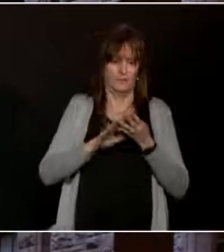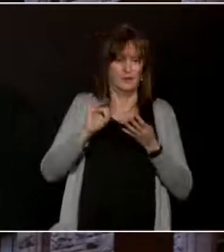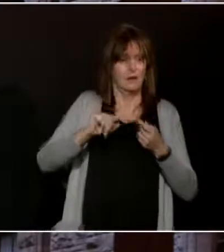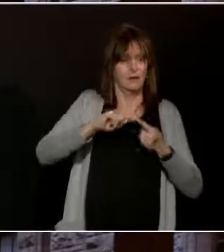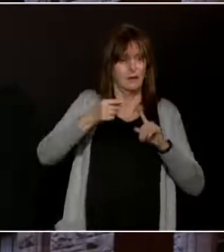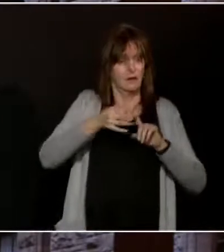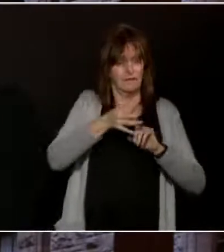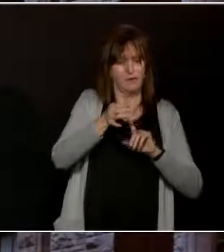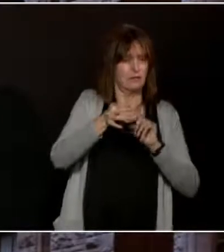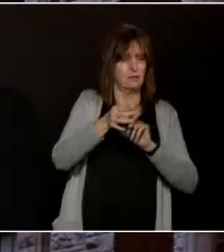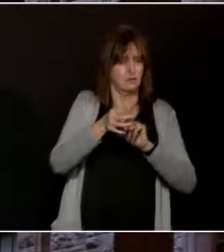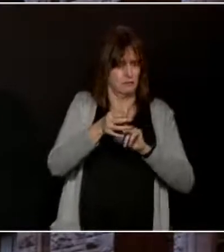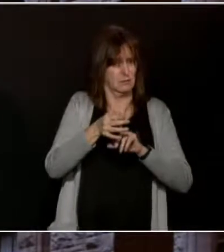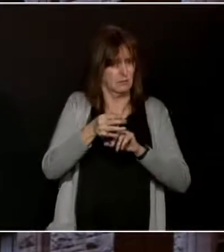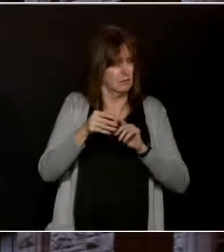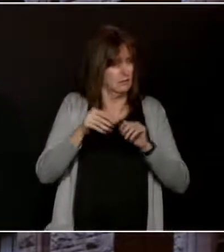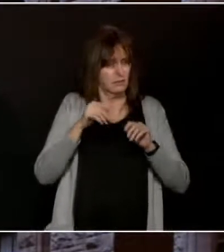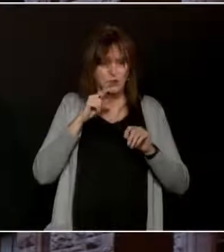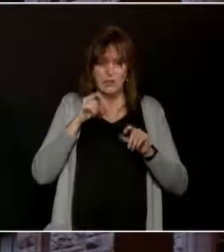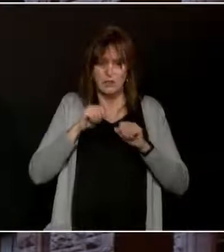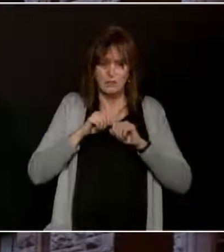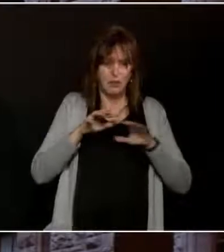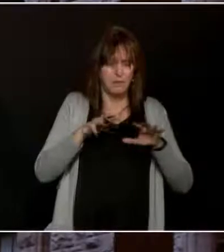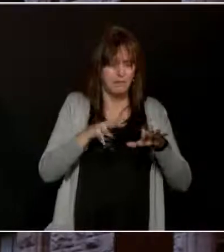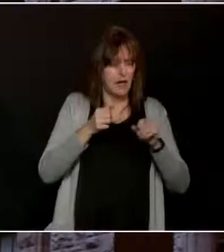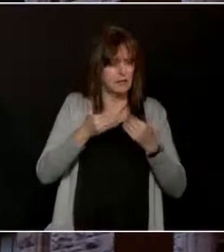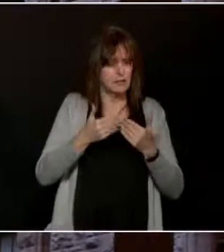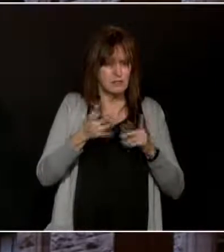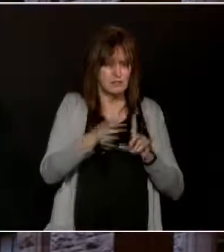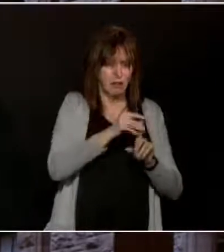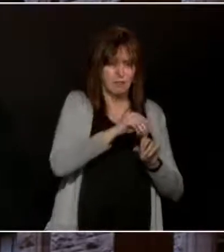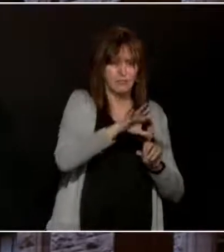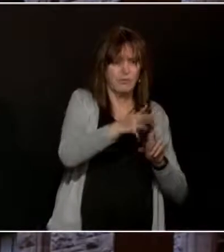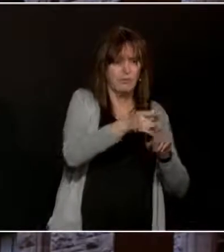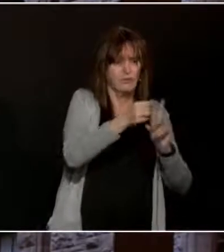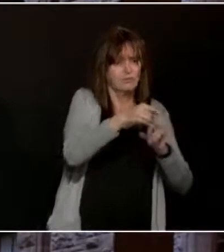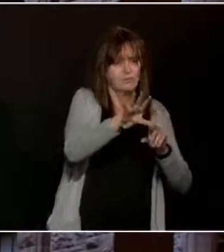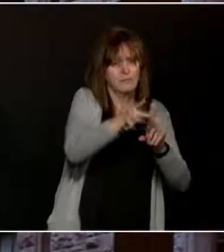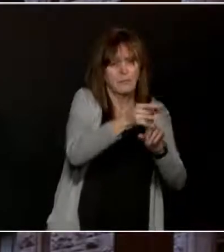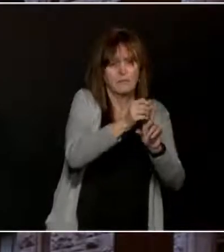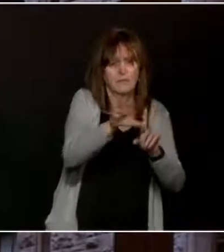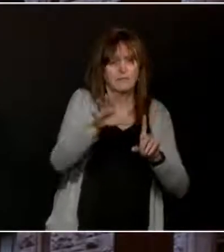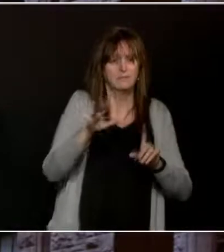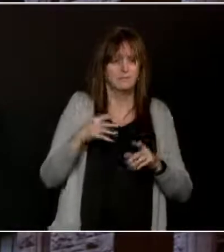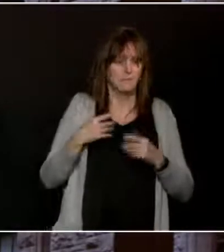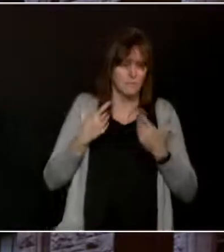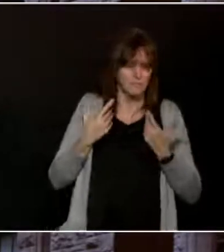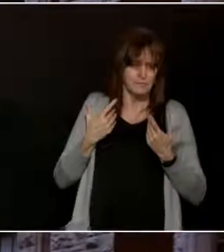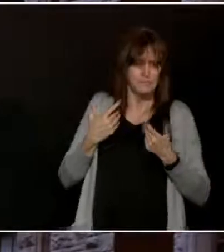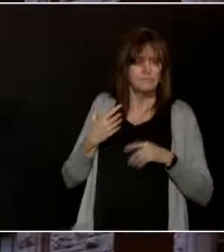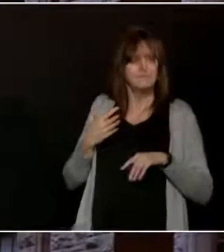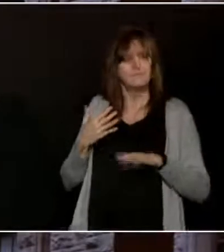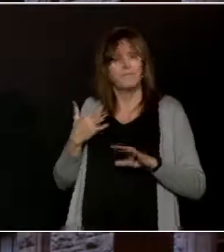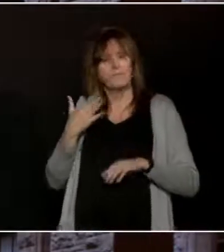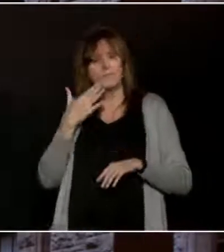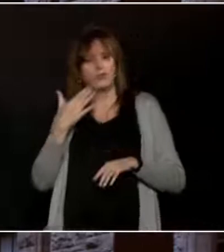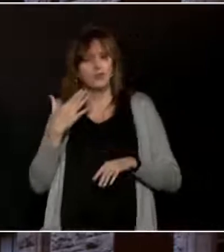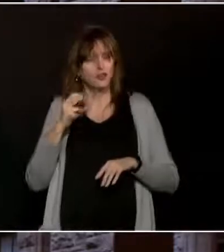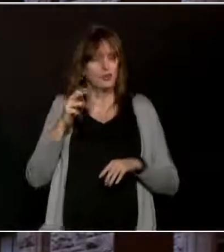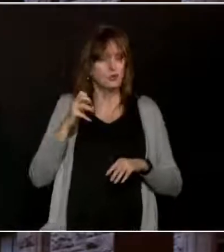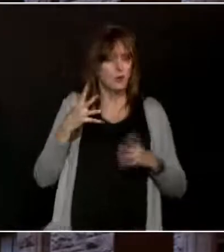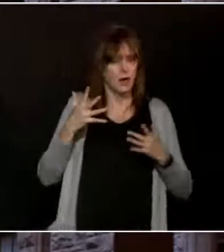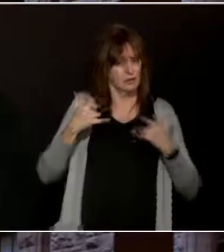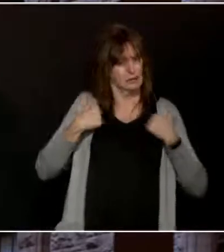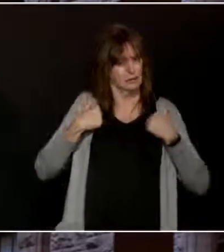of time. So this is good news in a way that we're holding at the moment, and that's our challenge for the next